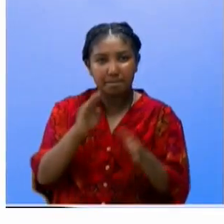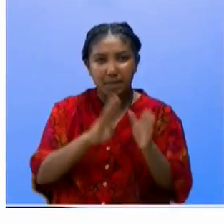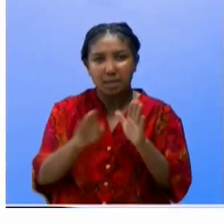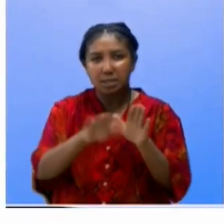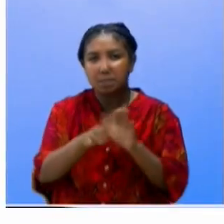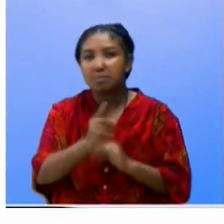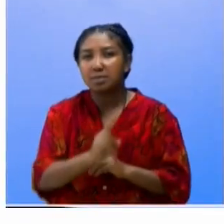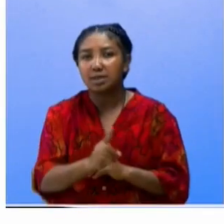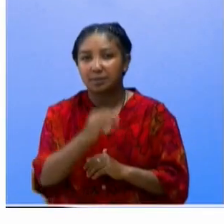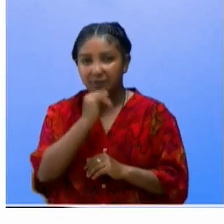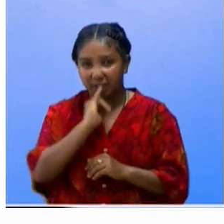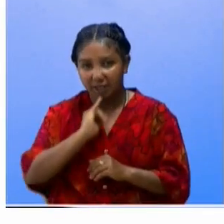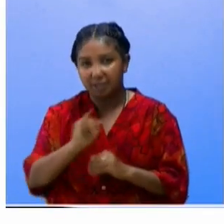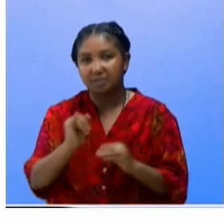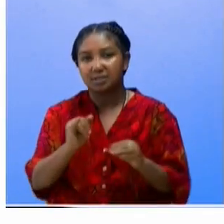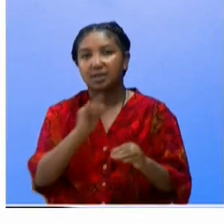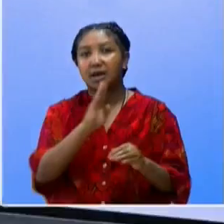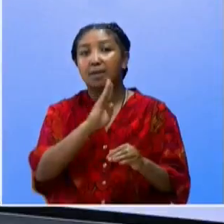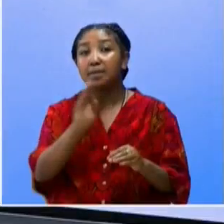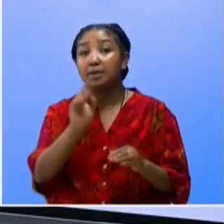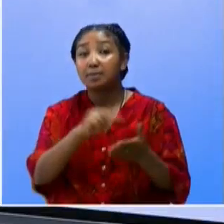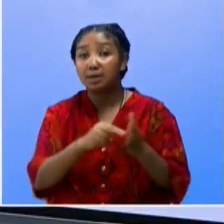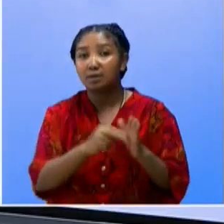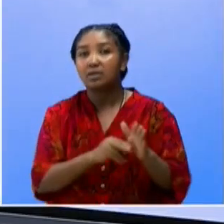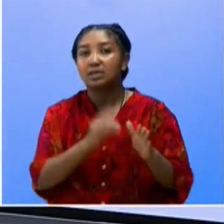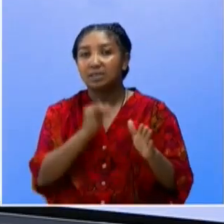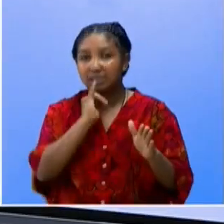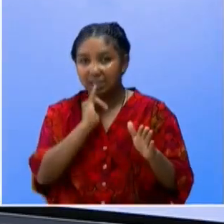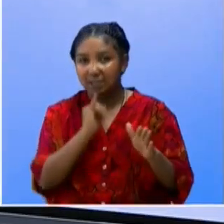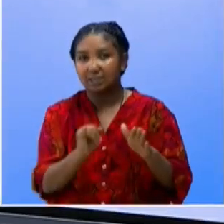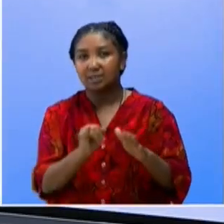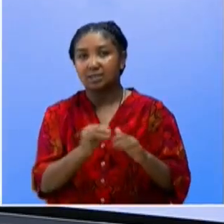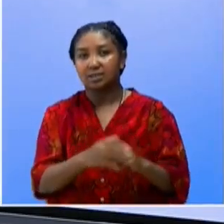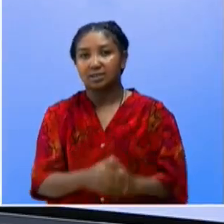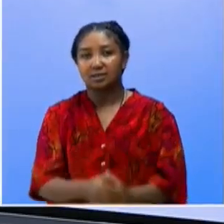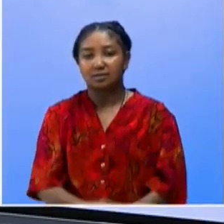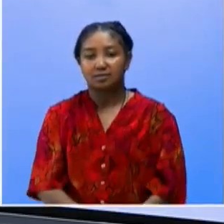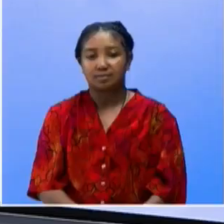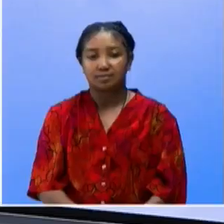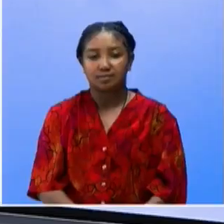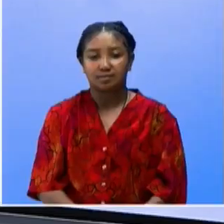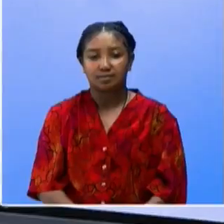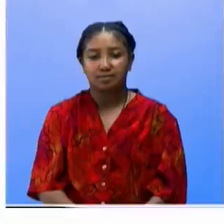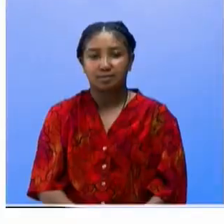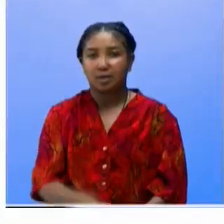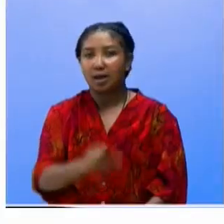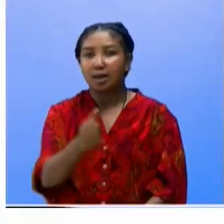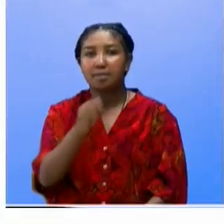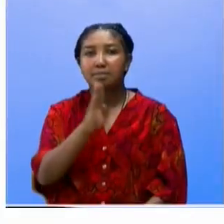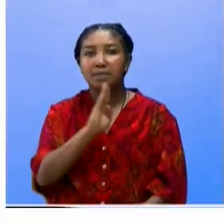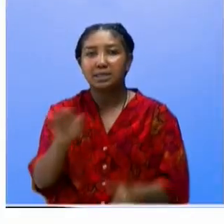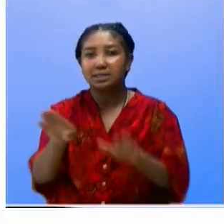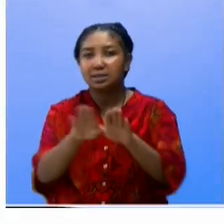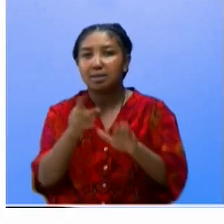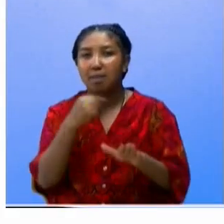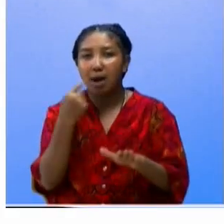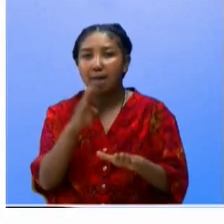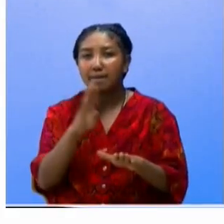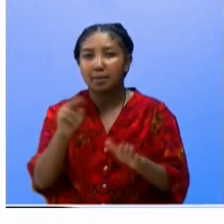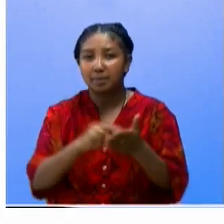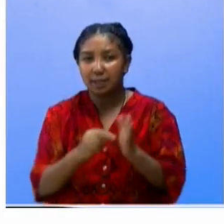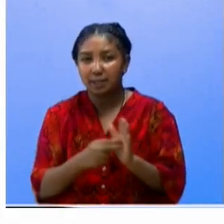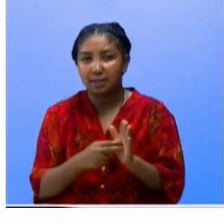Is. Be means is in passive voice. Another, be